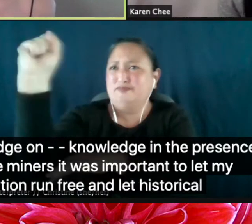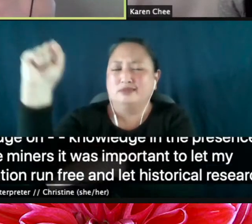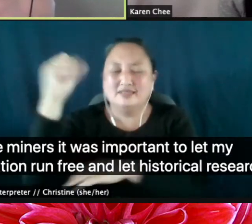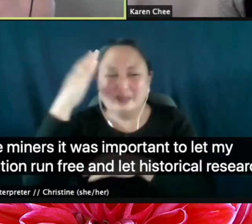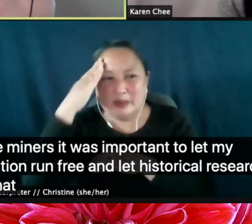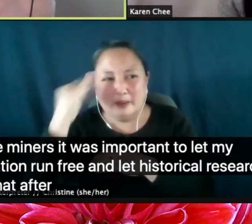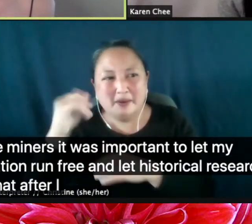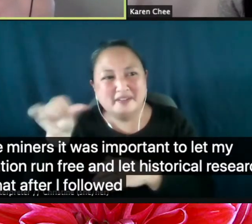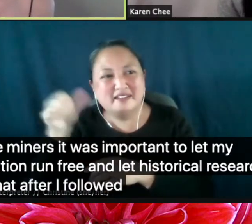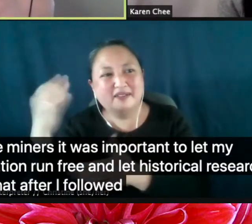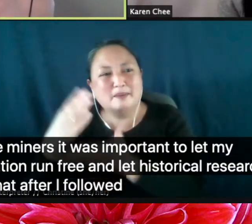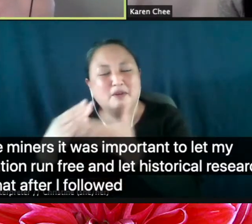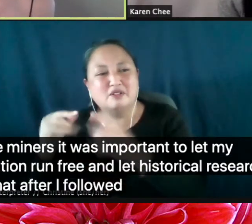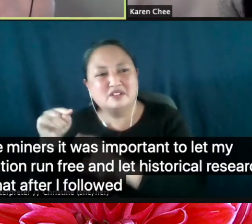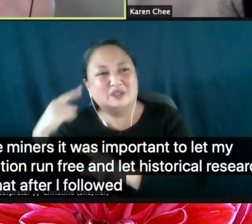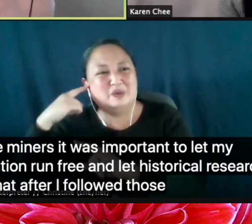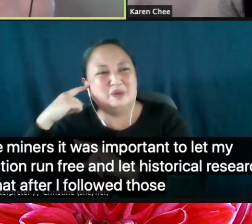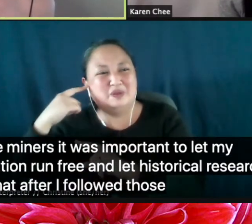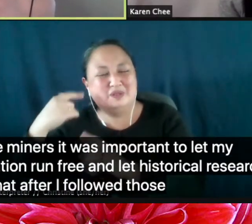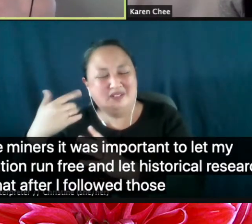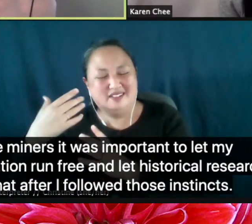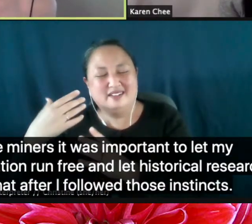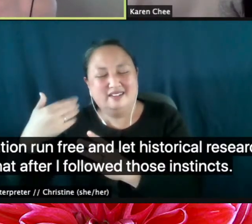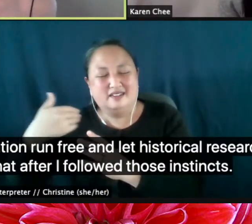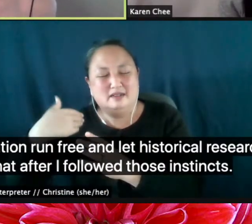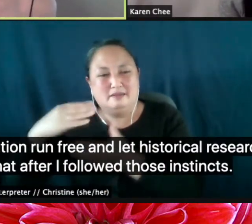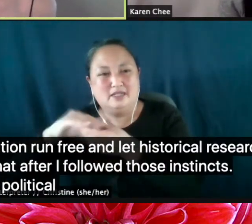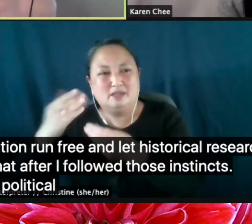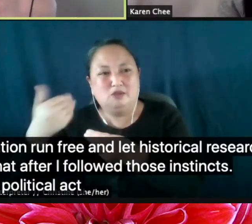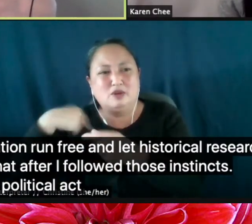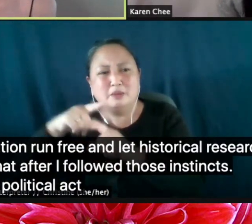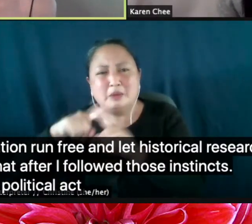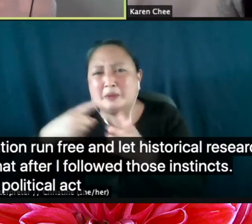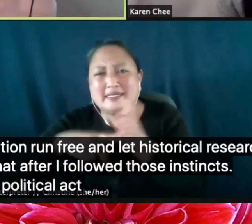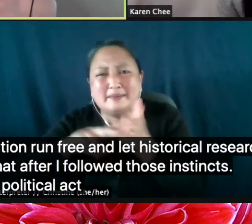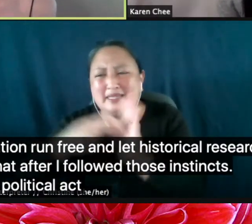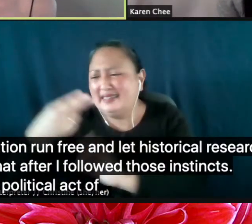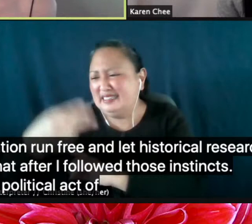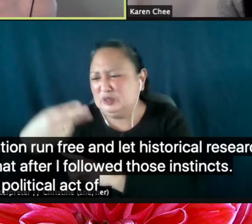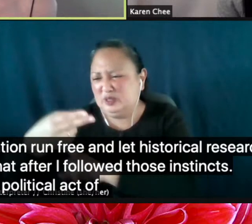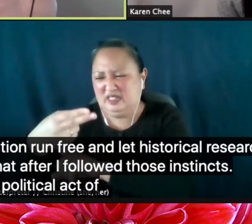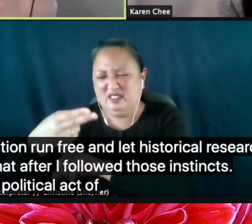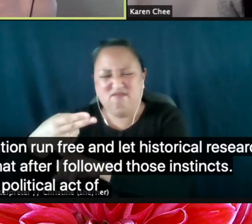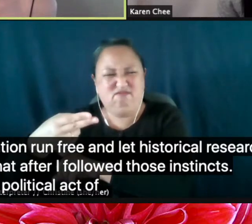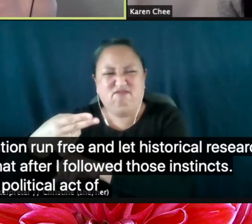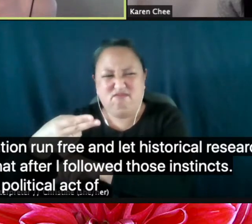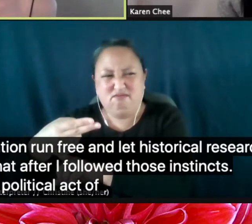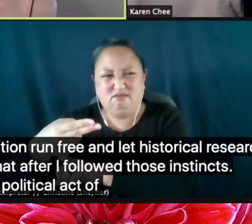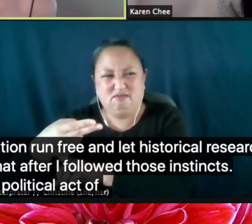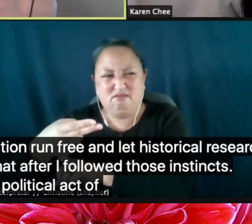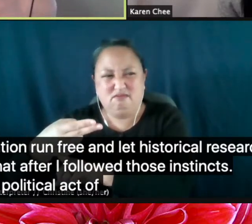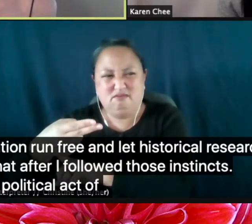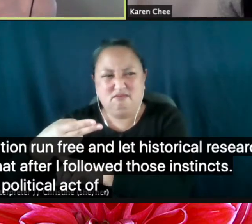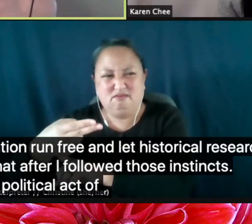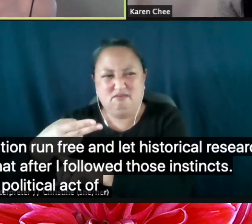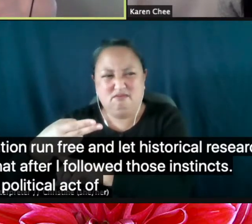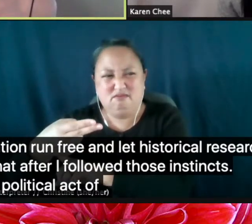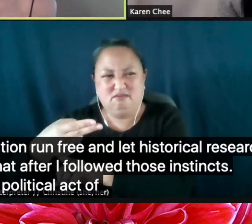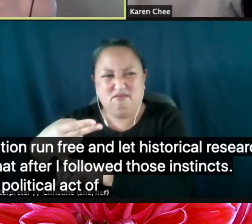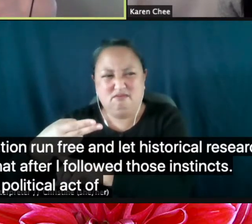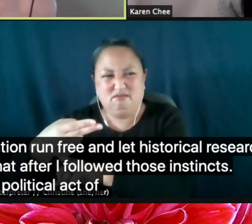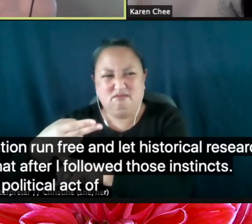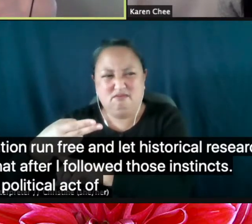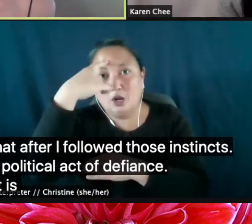other thing is, you heard me say this earlier, but what is history anyways, right? I think we often, when we're growing up, think